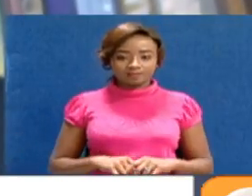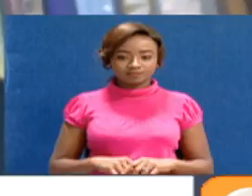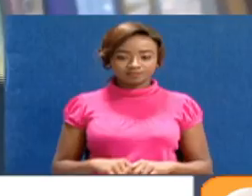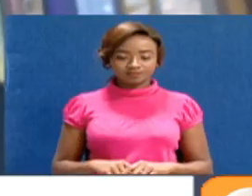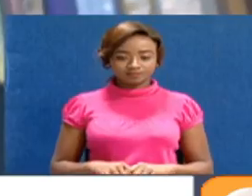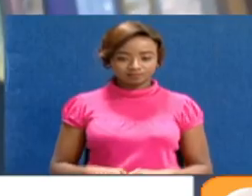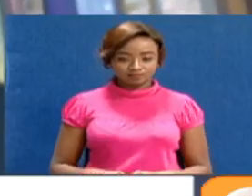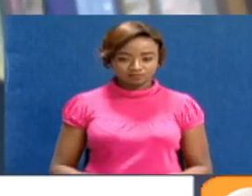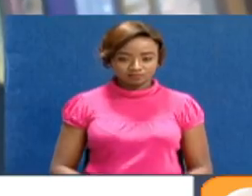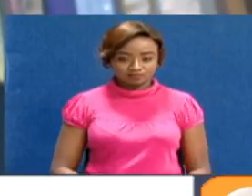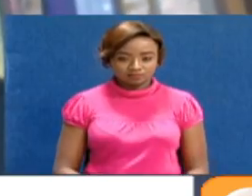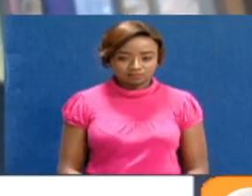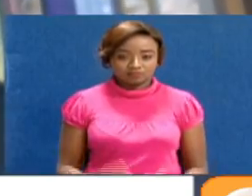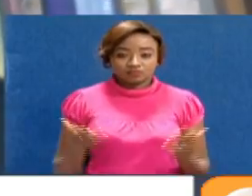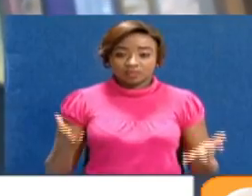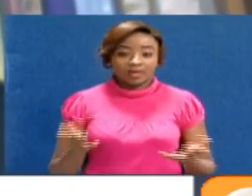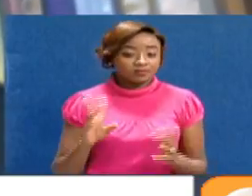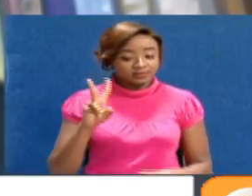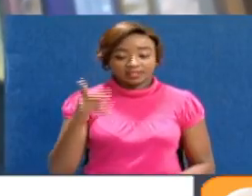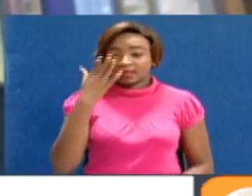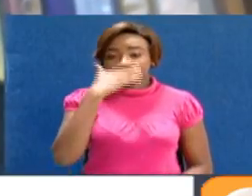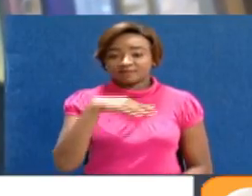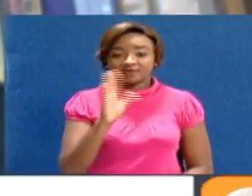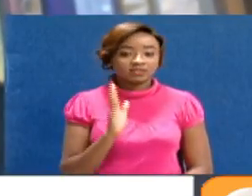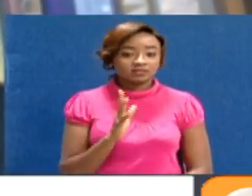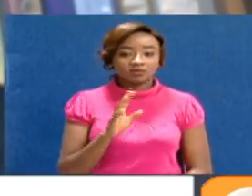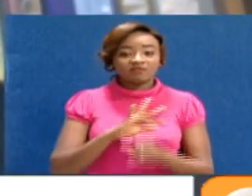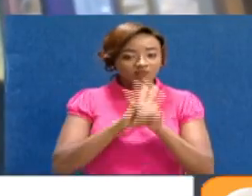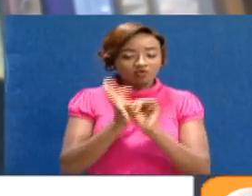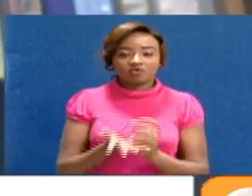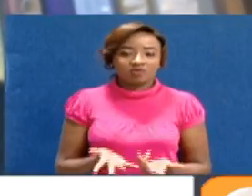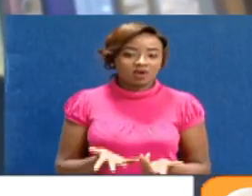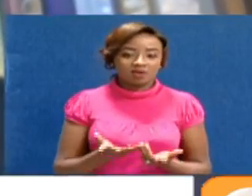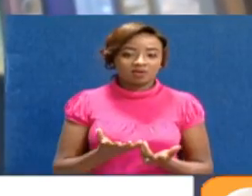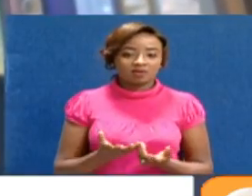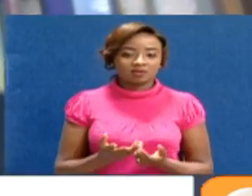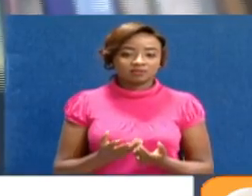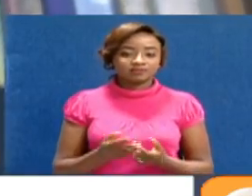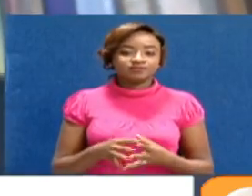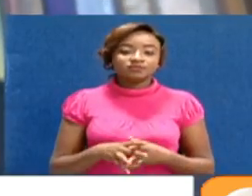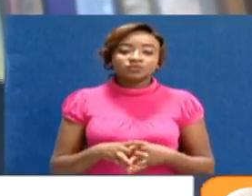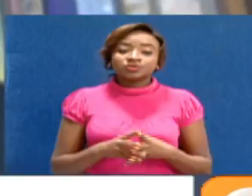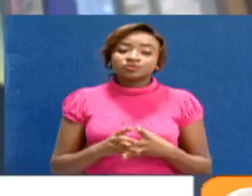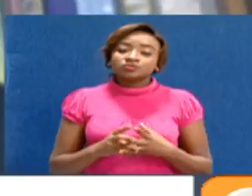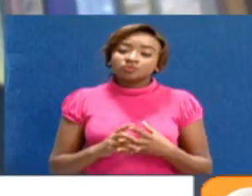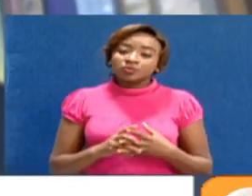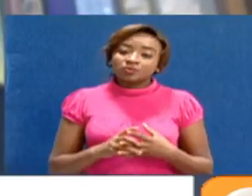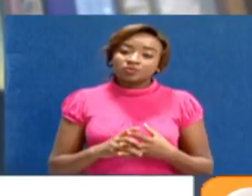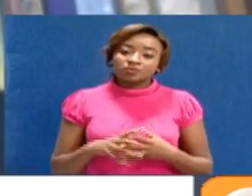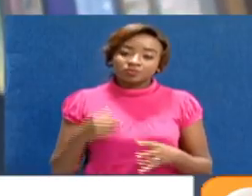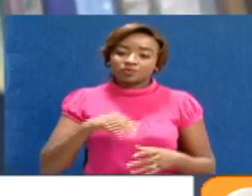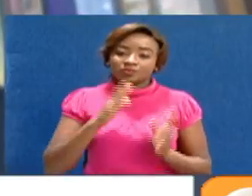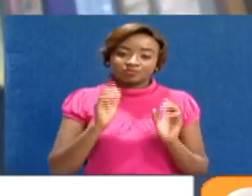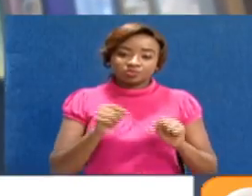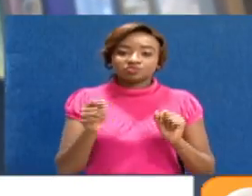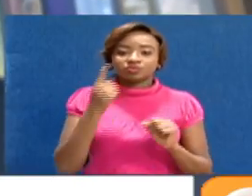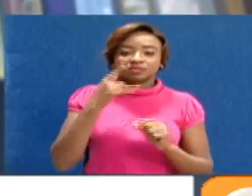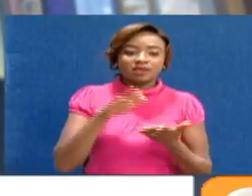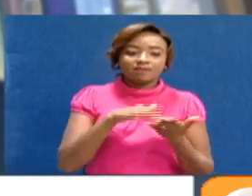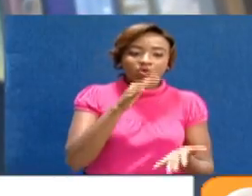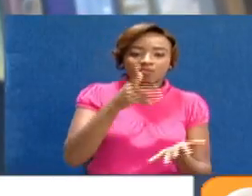of COVID-19, we are now going into this second phase, this second so-called second wave. And we're going to see more